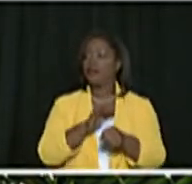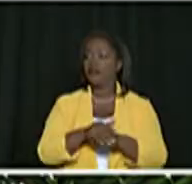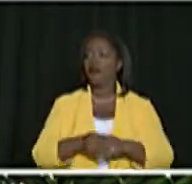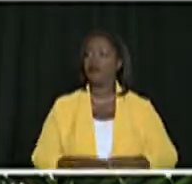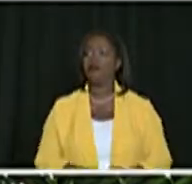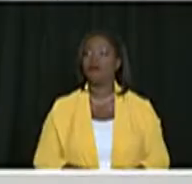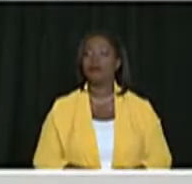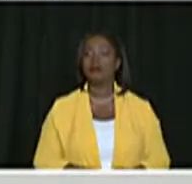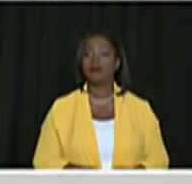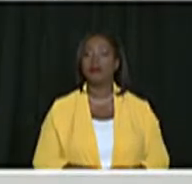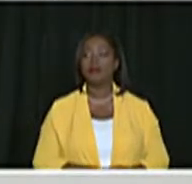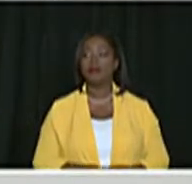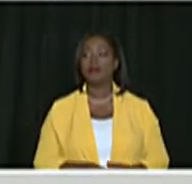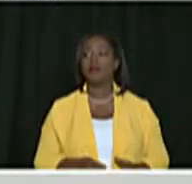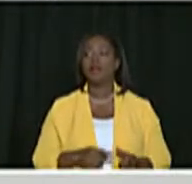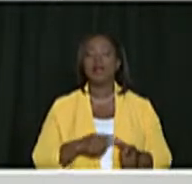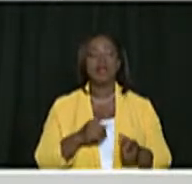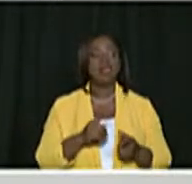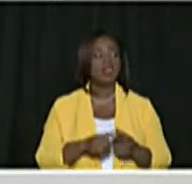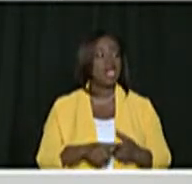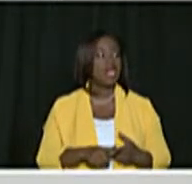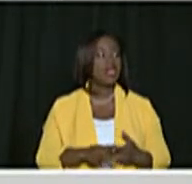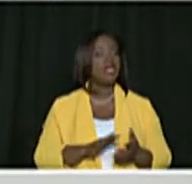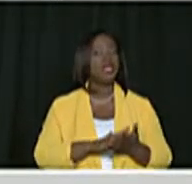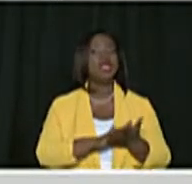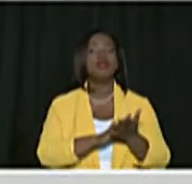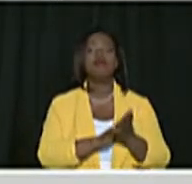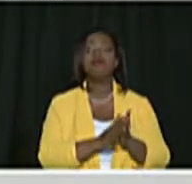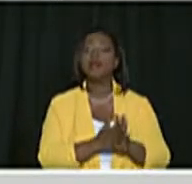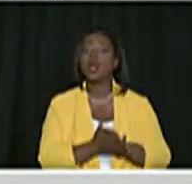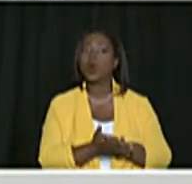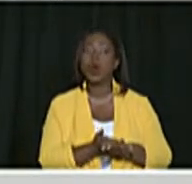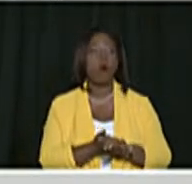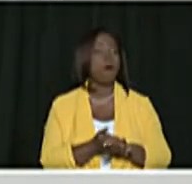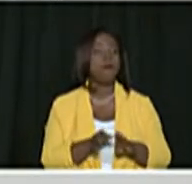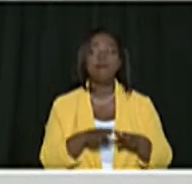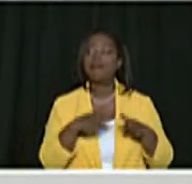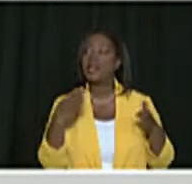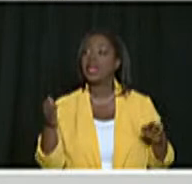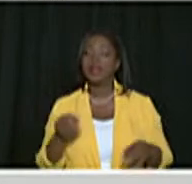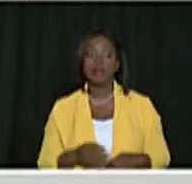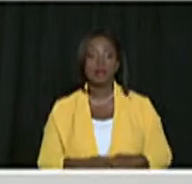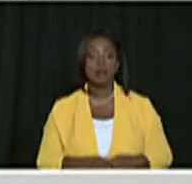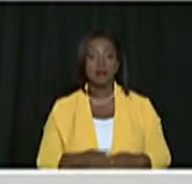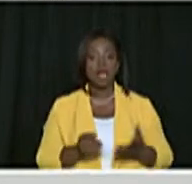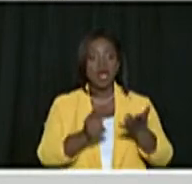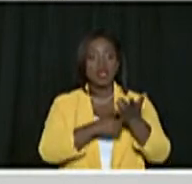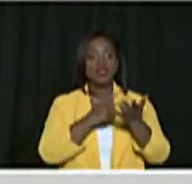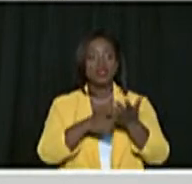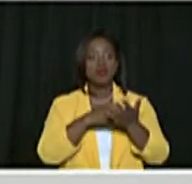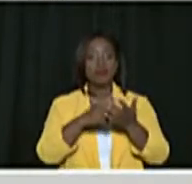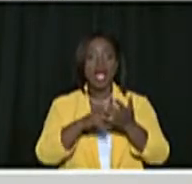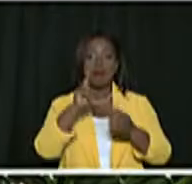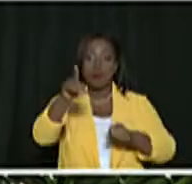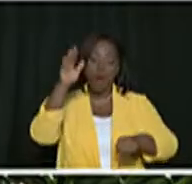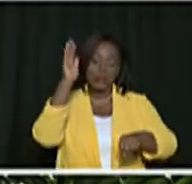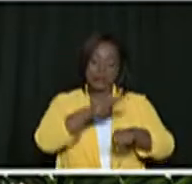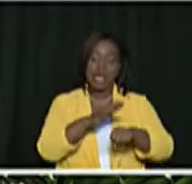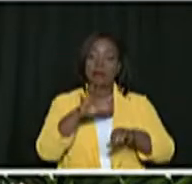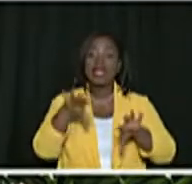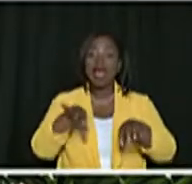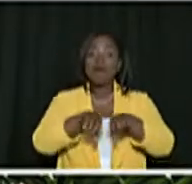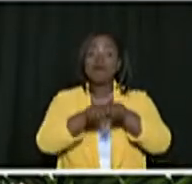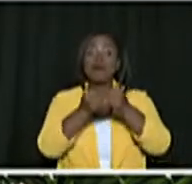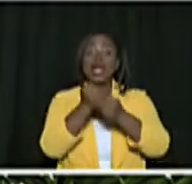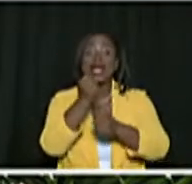extreme, because the force of the 1 slap is enough to break a child's wrist, or to break a child's arm, or to break a child's